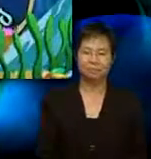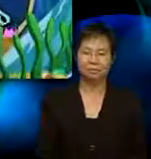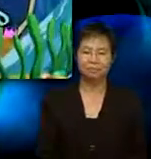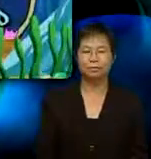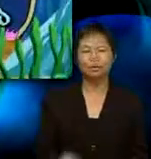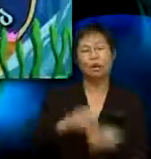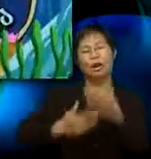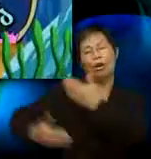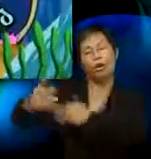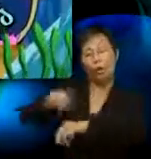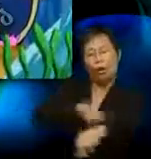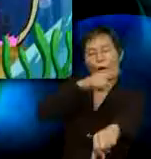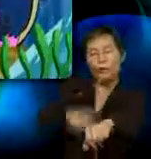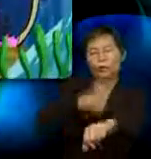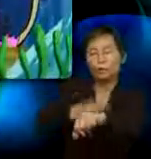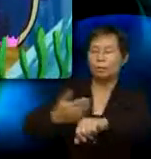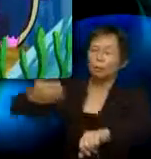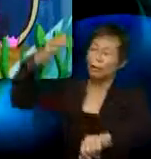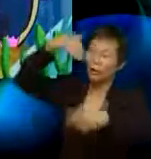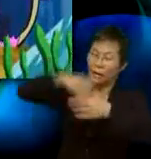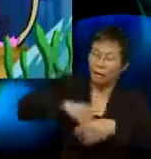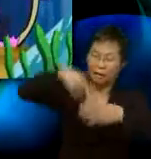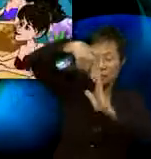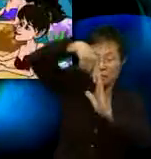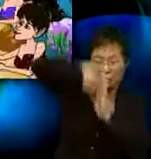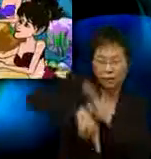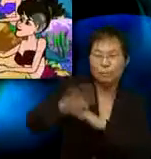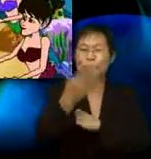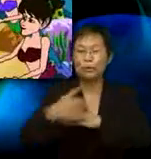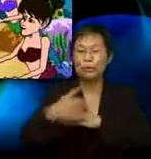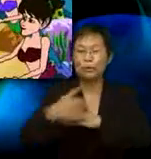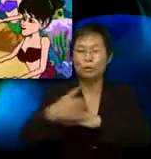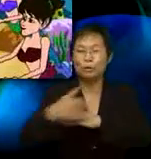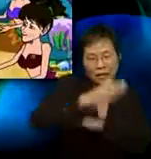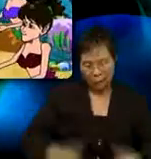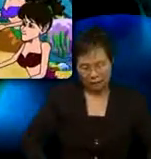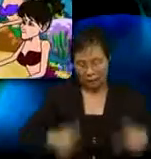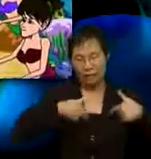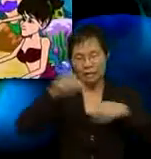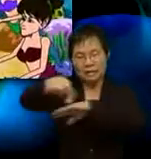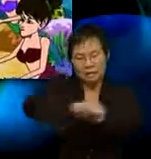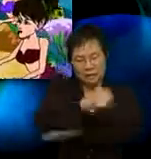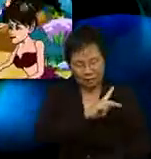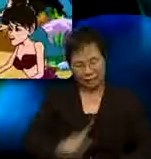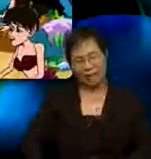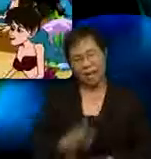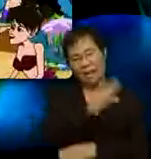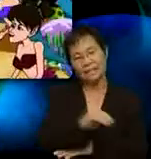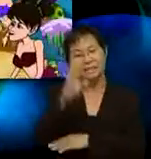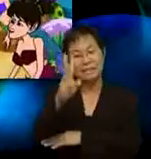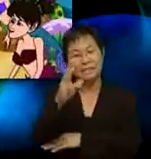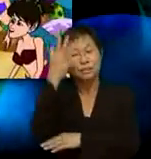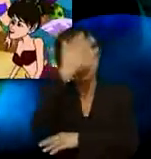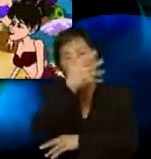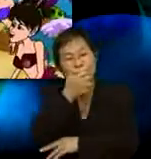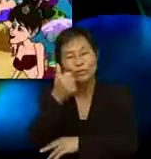A long, long time ago, in the deep blue sea, lived a sea king and his 6 beautiful